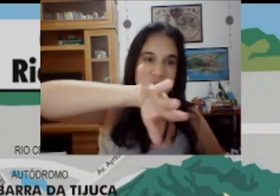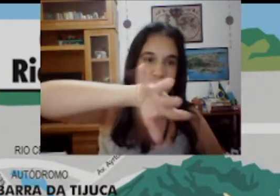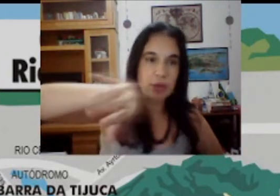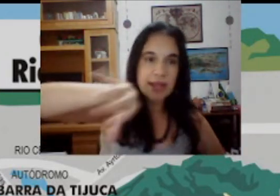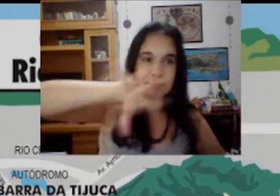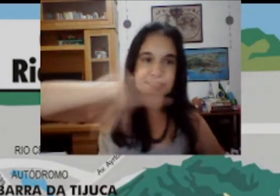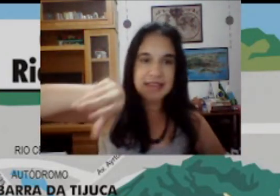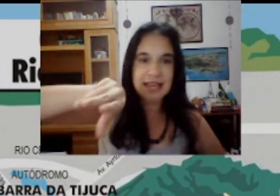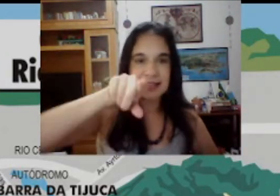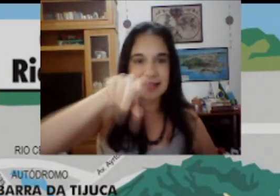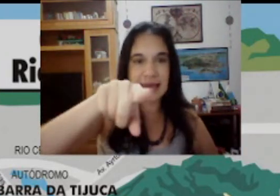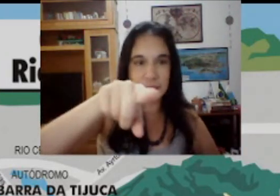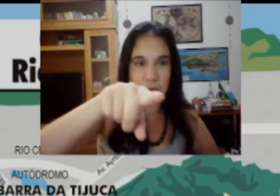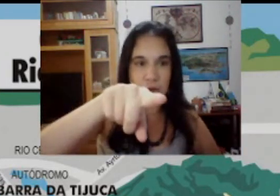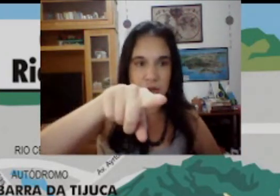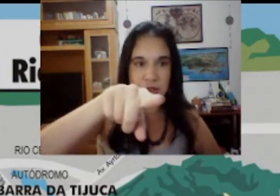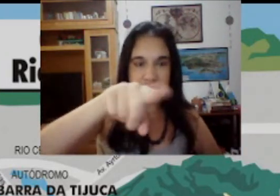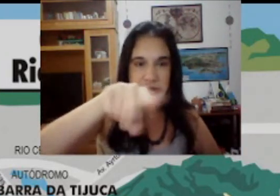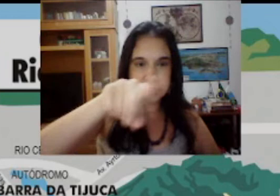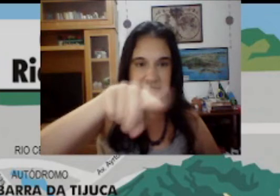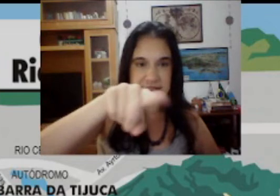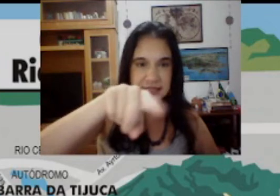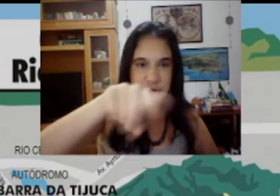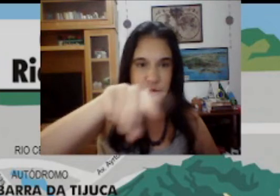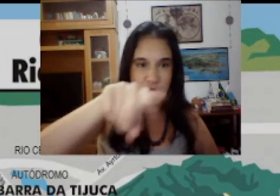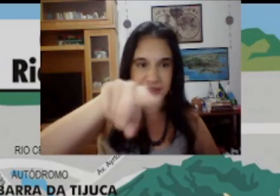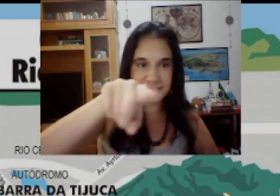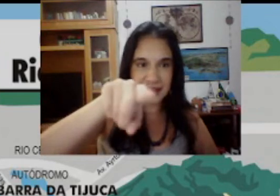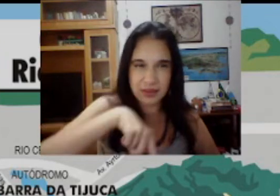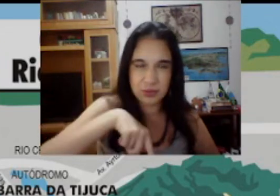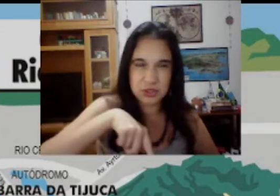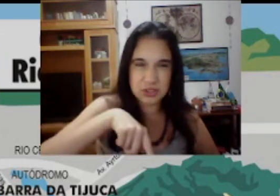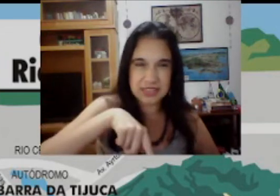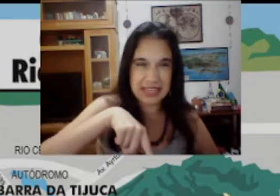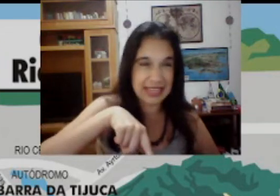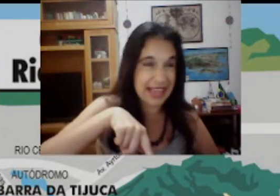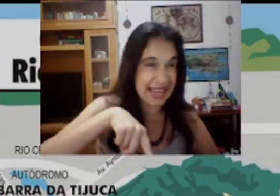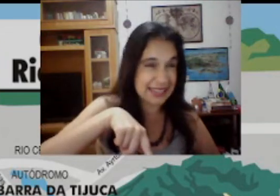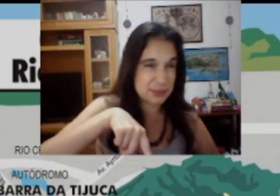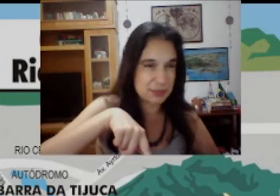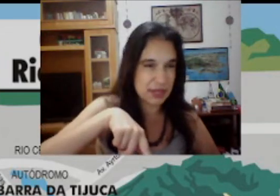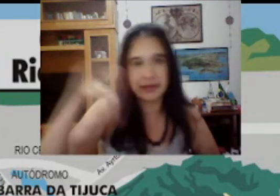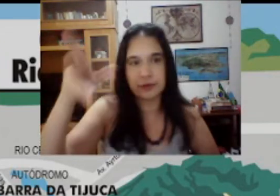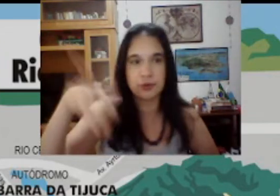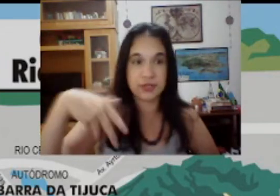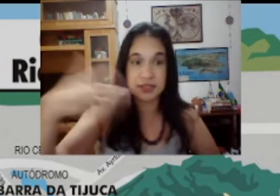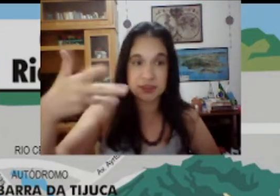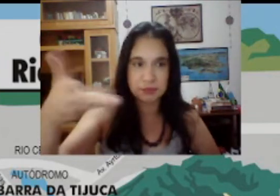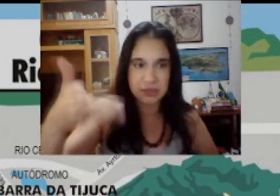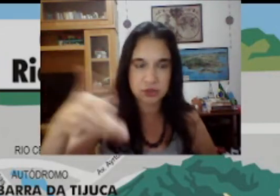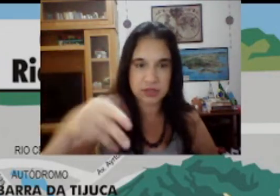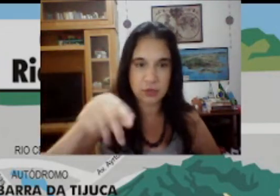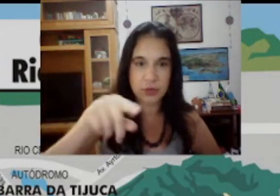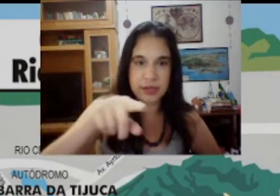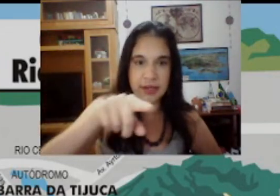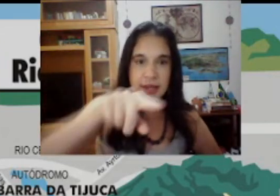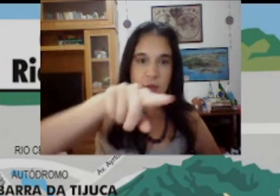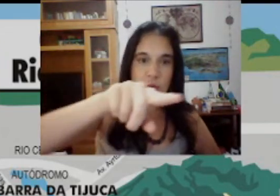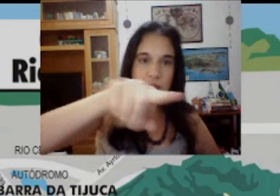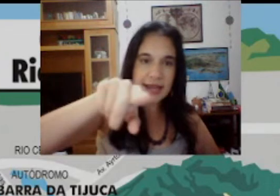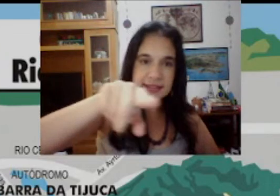is right beside the animal that you can see drawn there, which looks like a lion to me. I don't know, at least to me it looks like